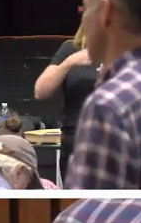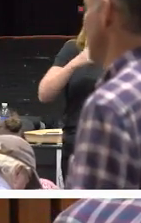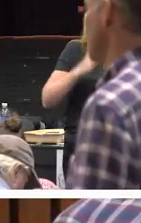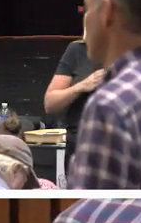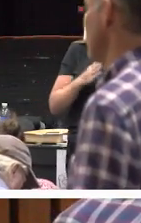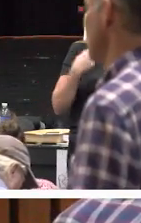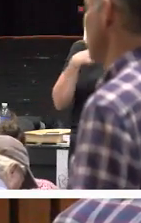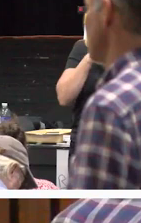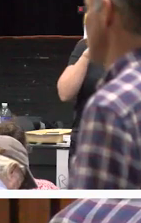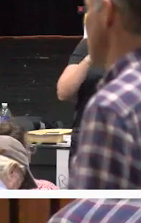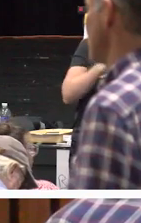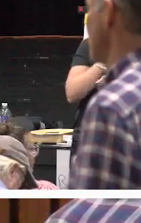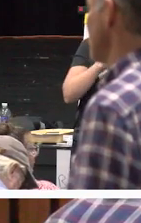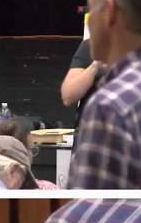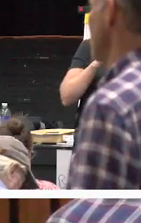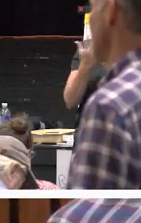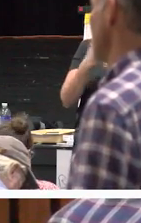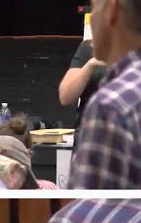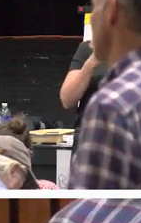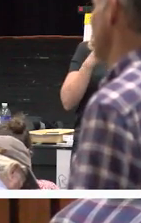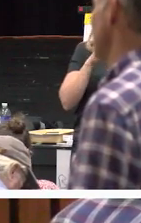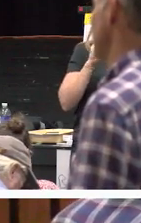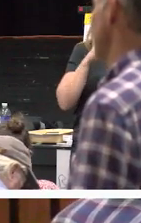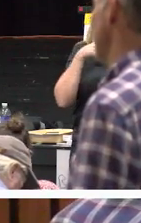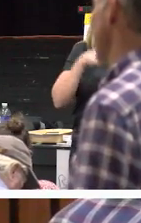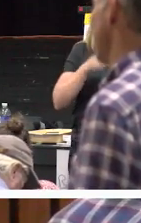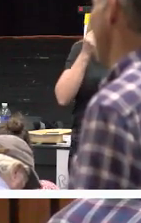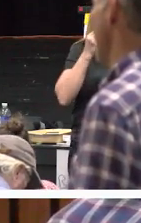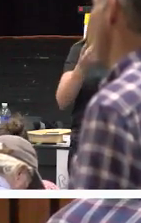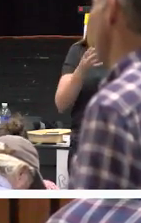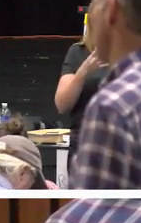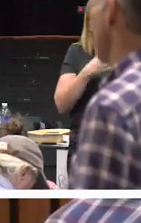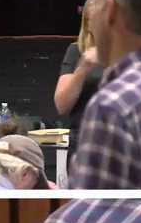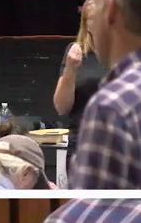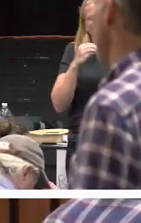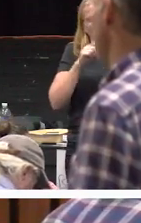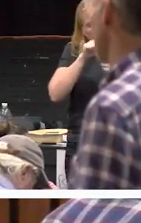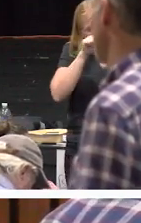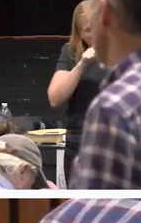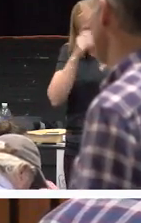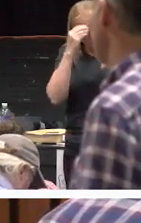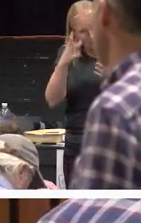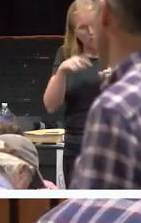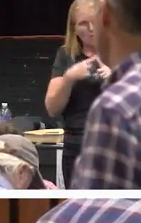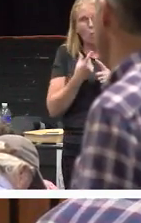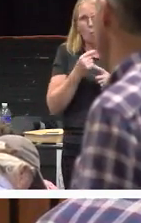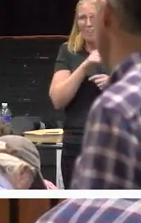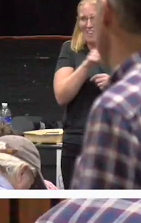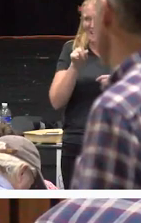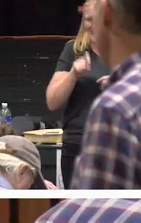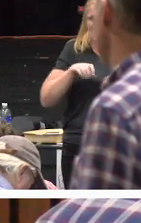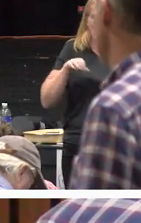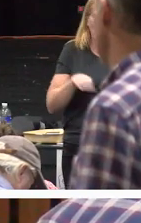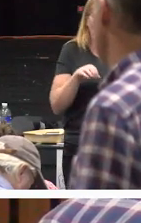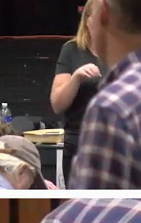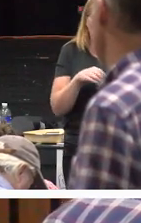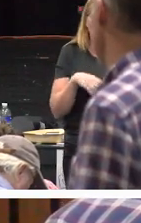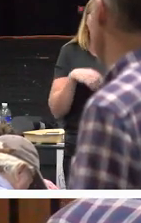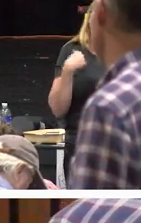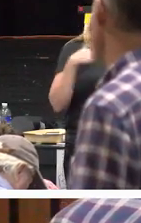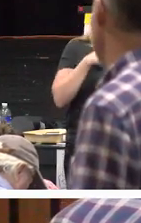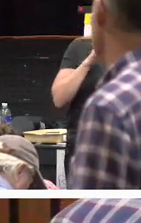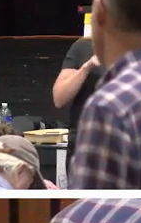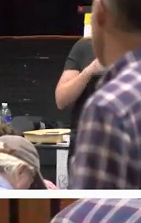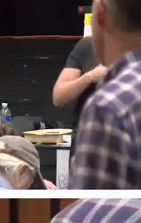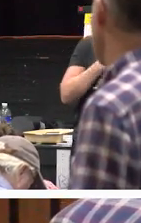more geo-targeted information with more specific information about what actions people need to take. Montpelier could also improve